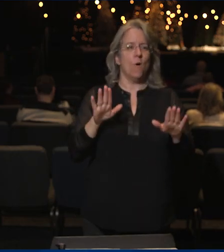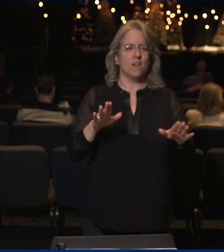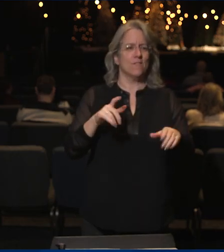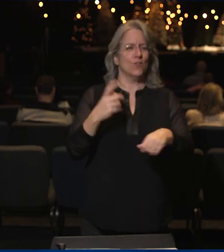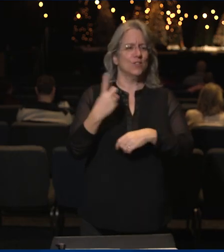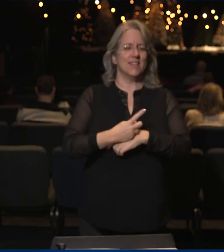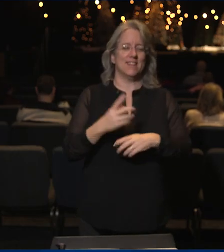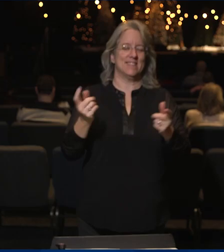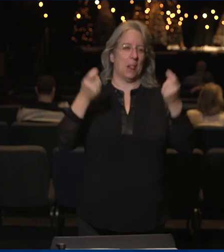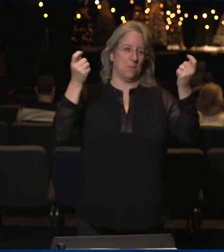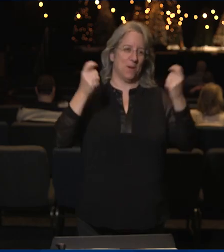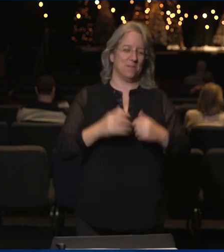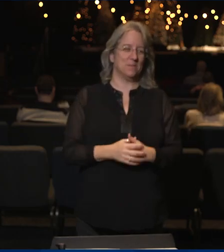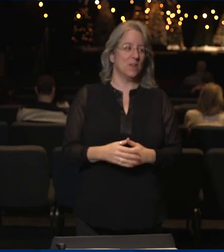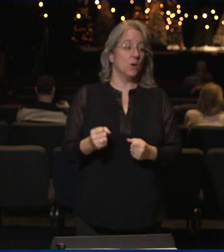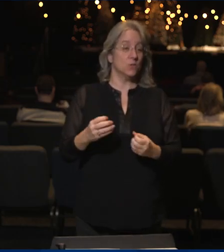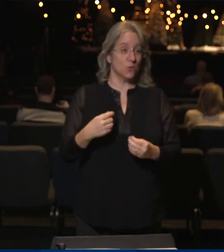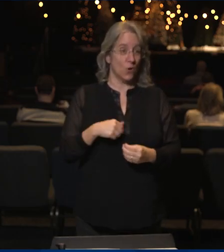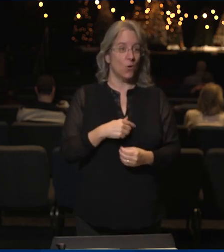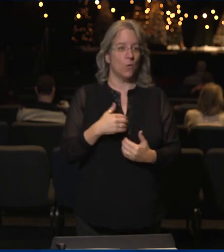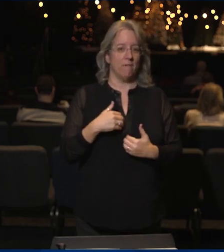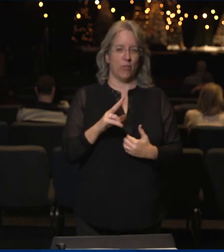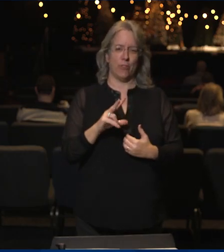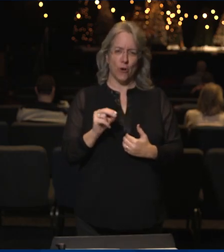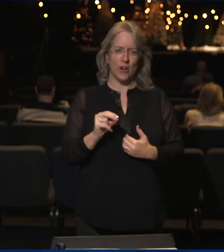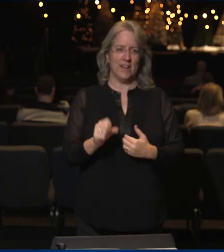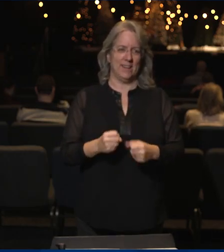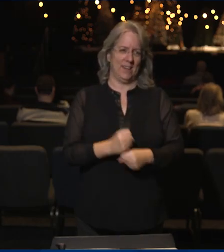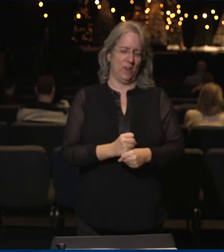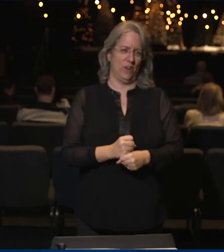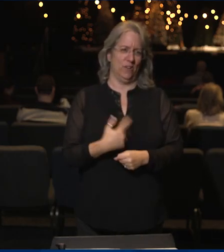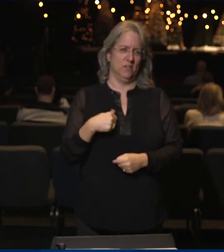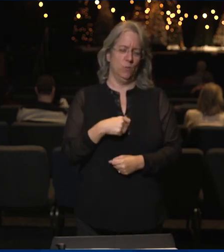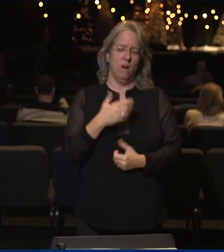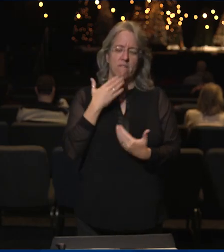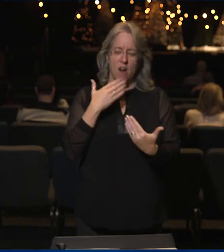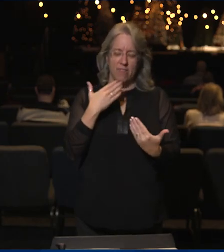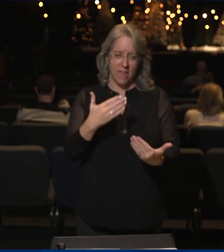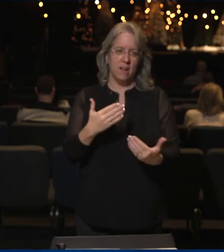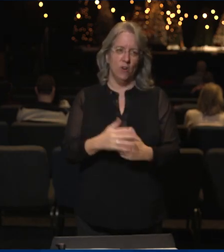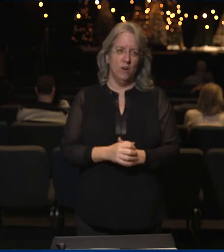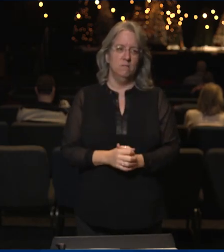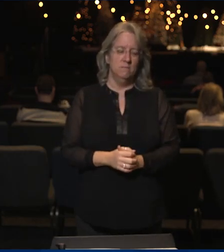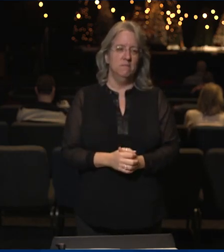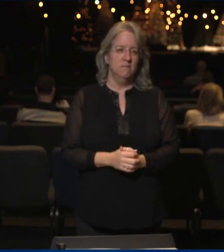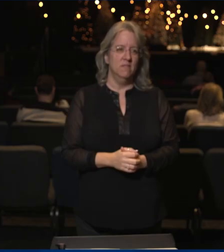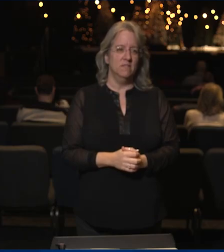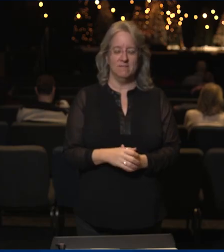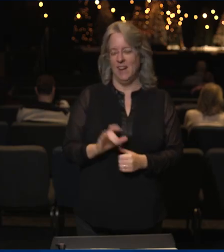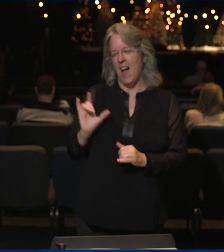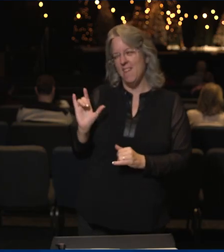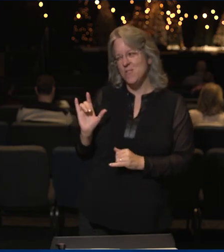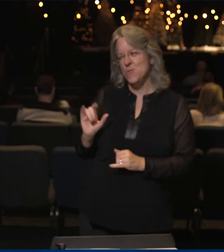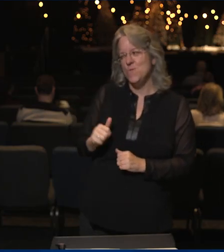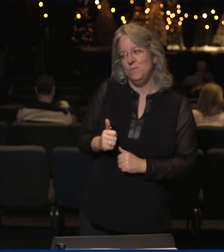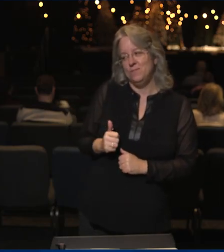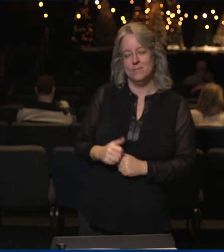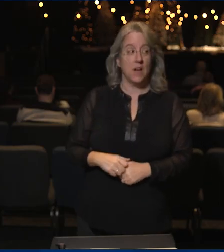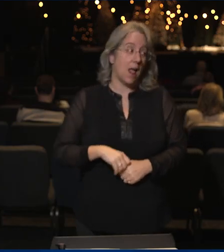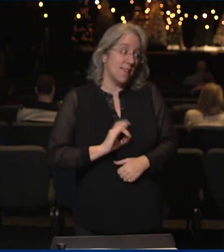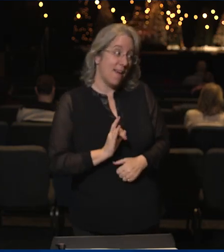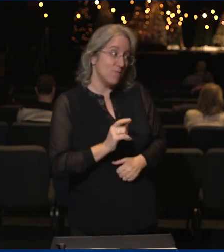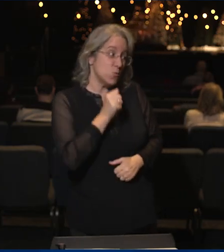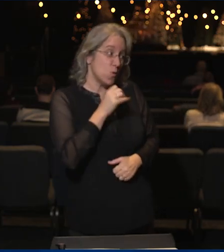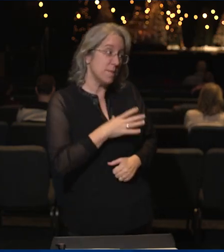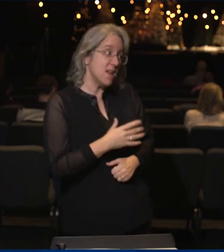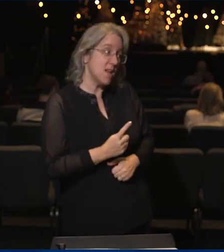isn't it? So we do have a lot to be thankful for. Well, this morning we... I love you, man. I love you, woman.